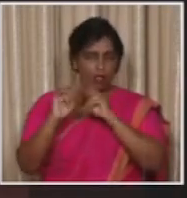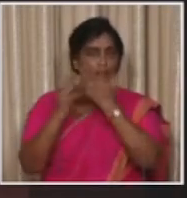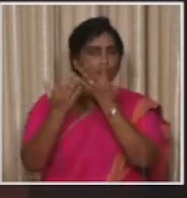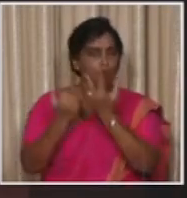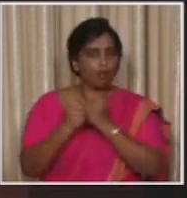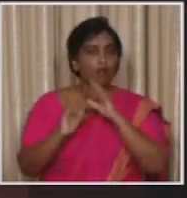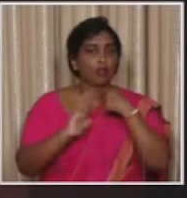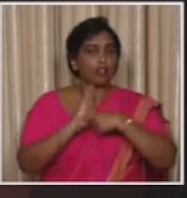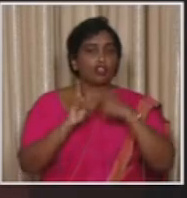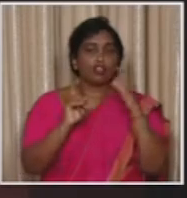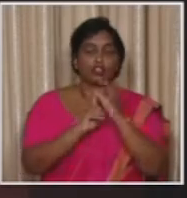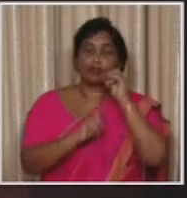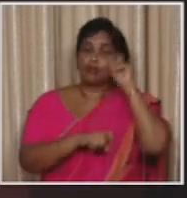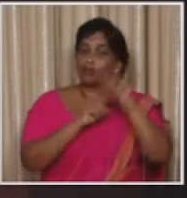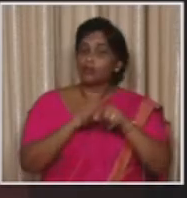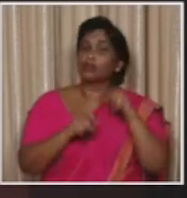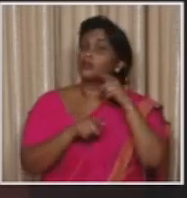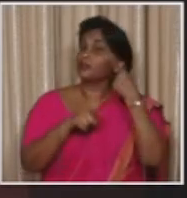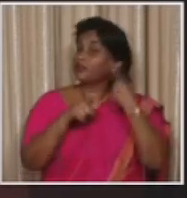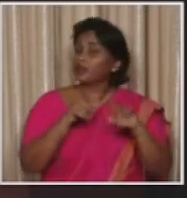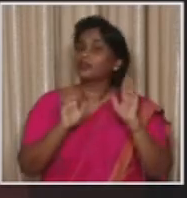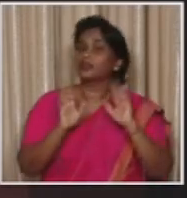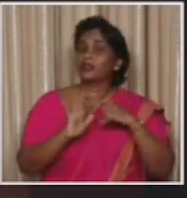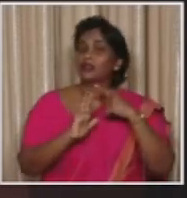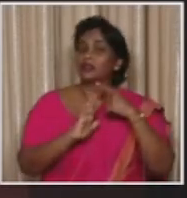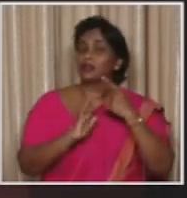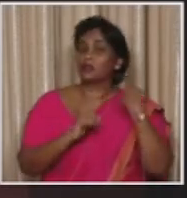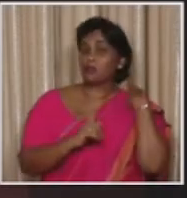people who earn supernormal profit.